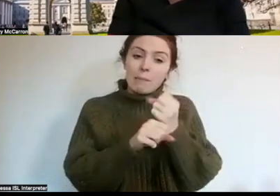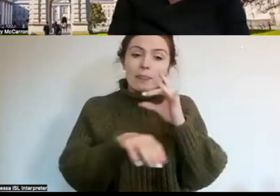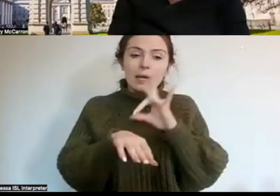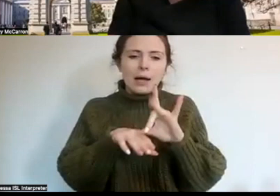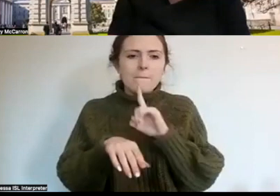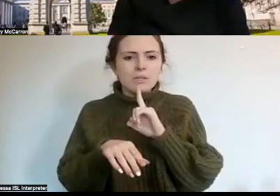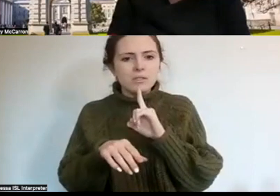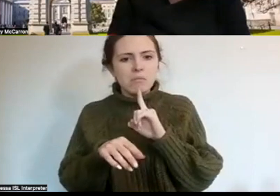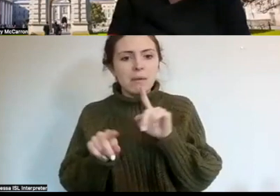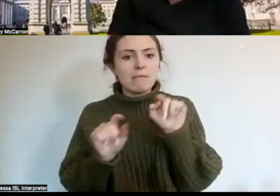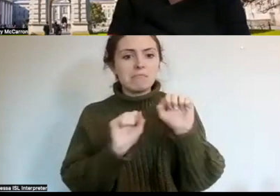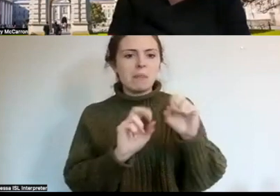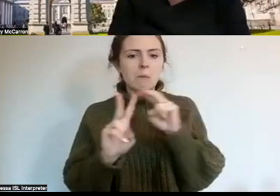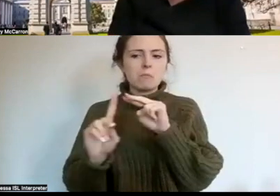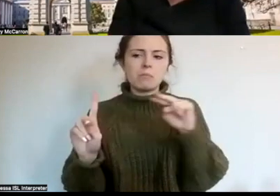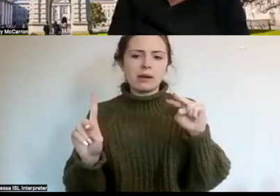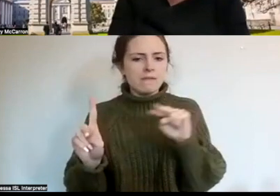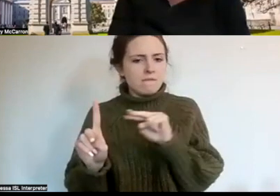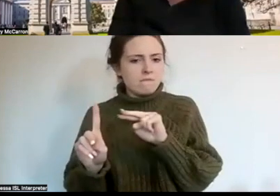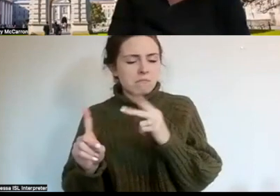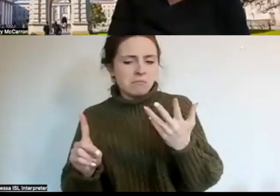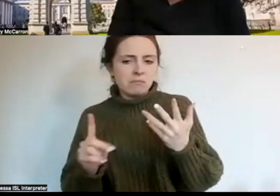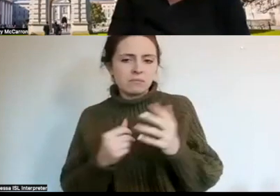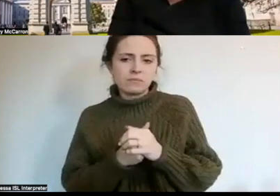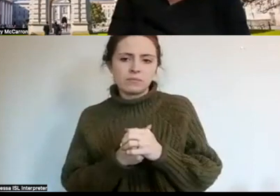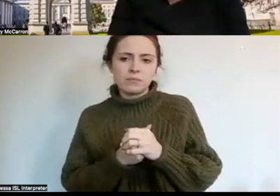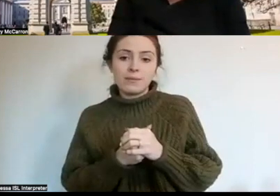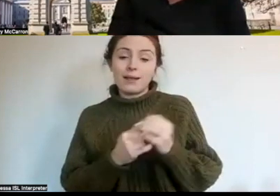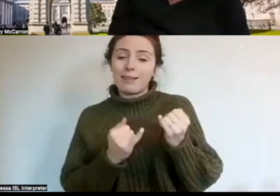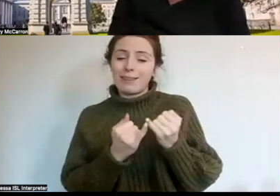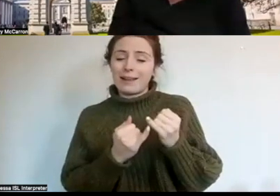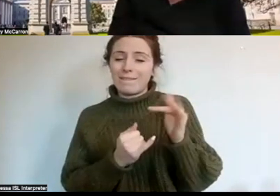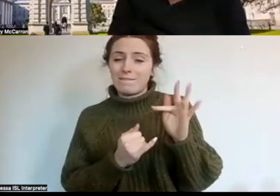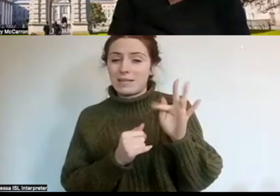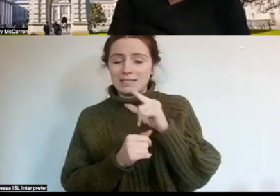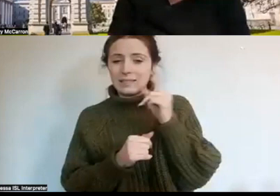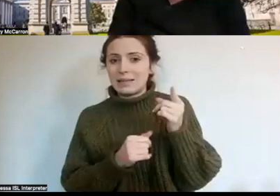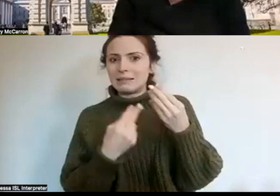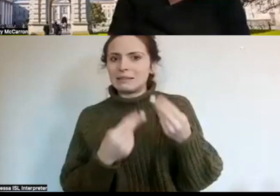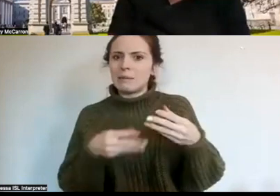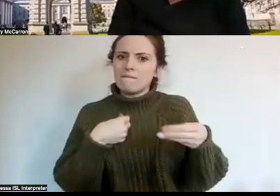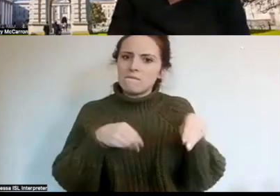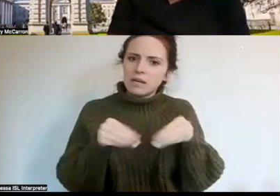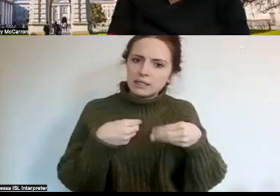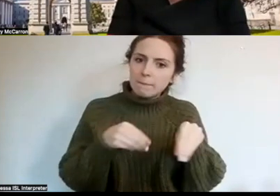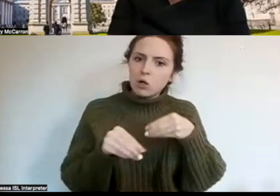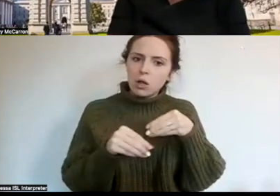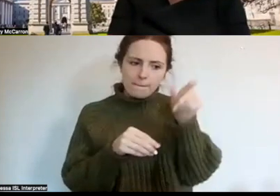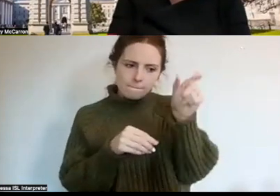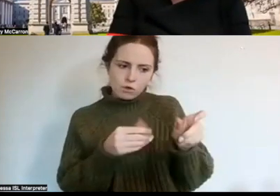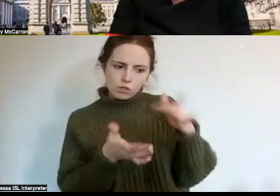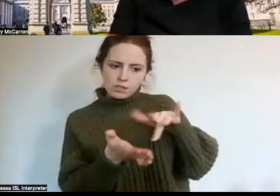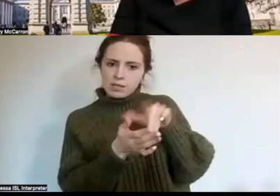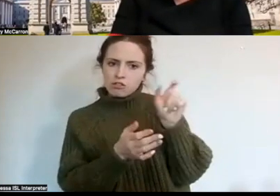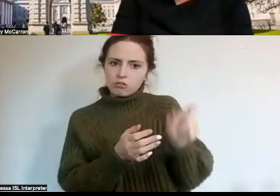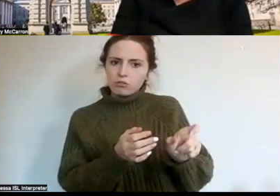of a model for people aging, I do think, like Fintan said already, it needs to be incredibly flexible and person-centred. So while we need